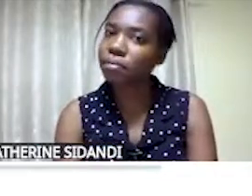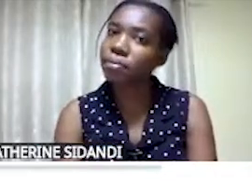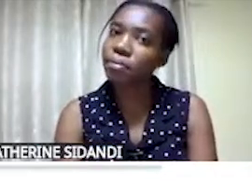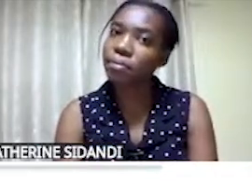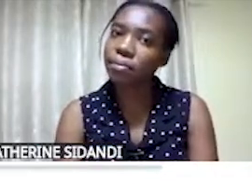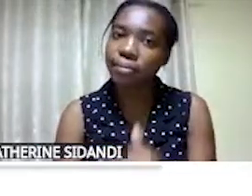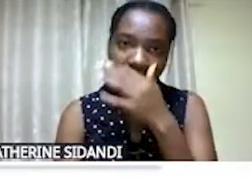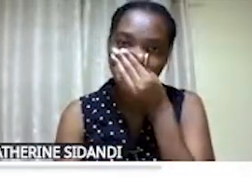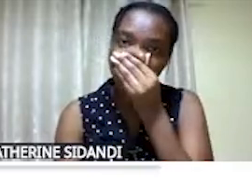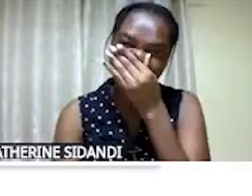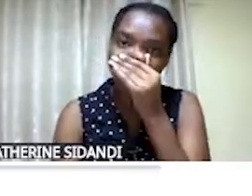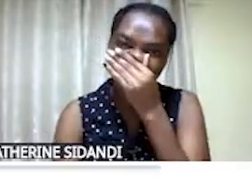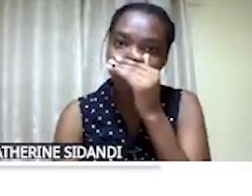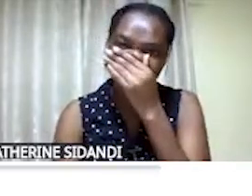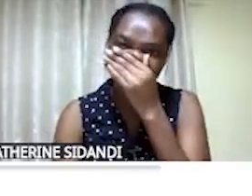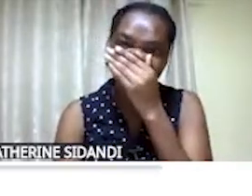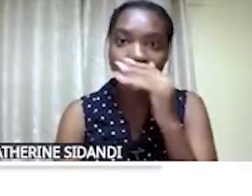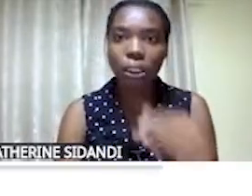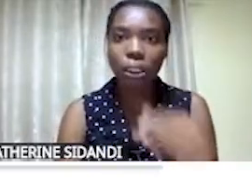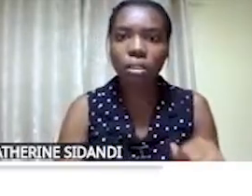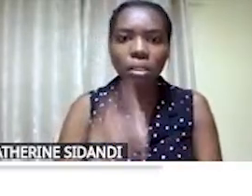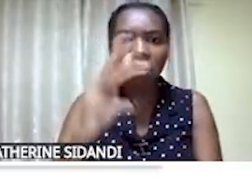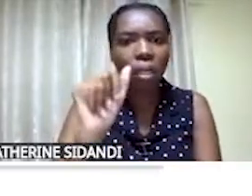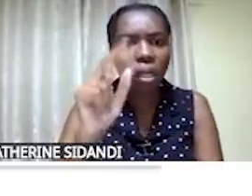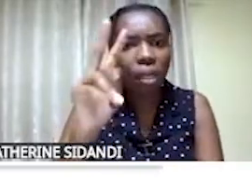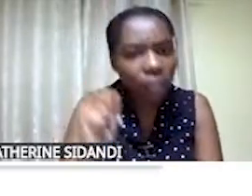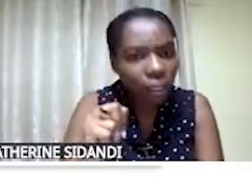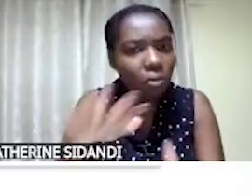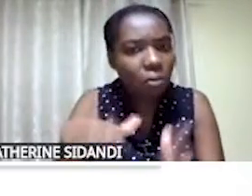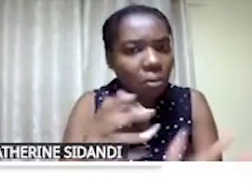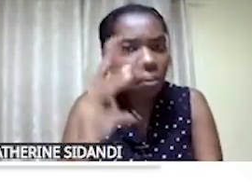Is it man or main? Key main risk factor.